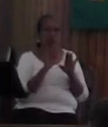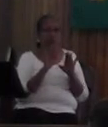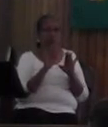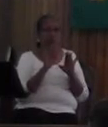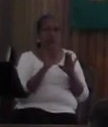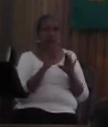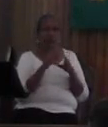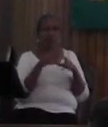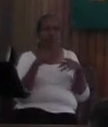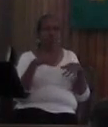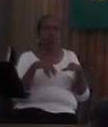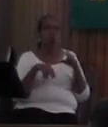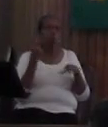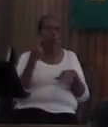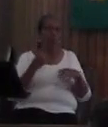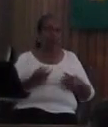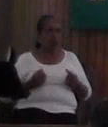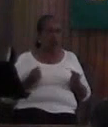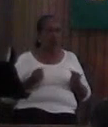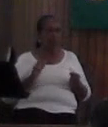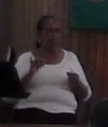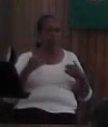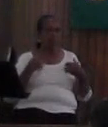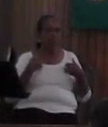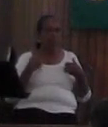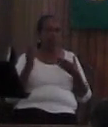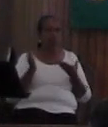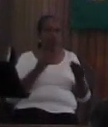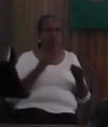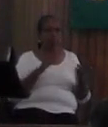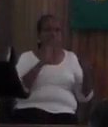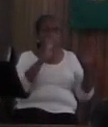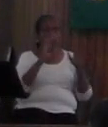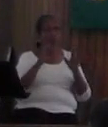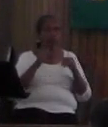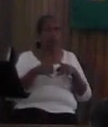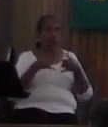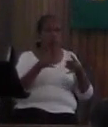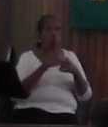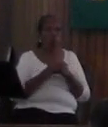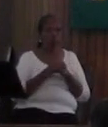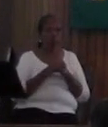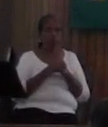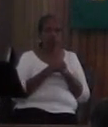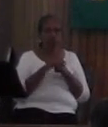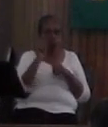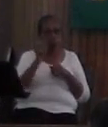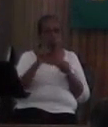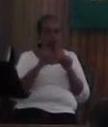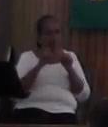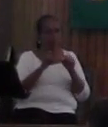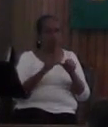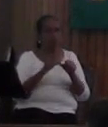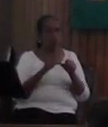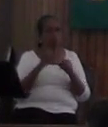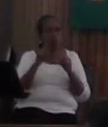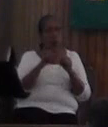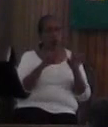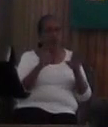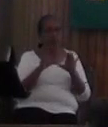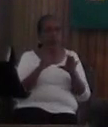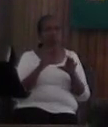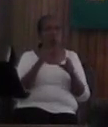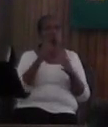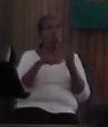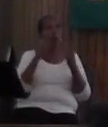of yours. It brings a great reward. For you need endurance, so that when you have done the will